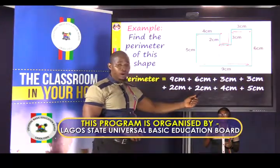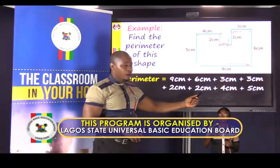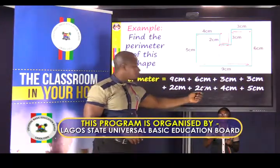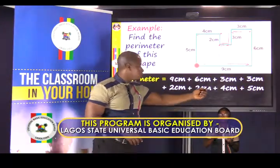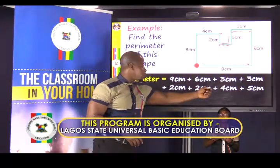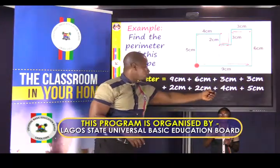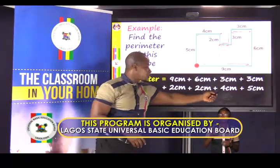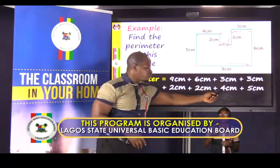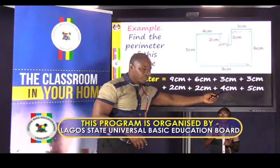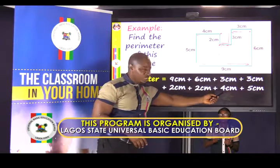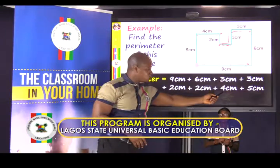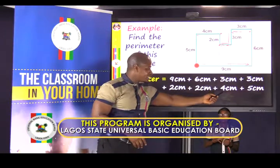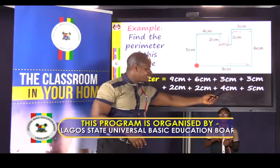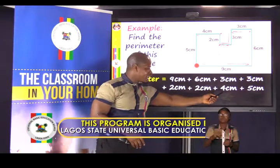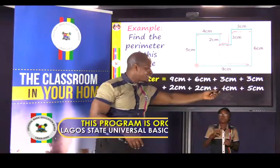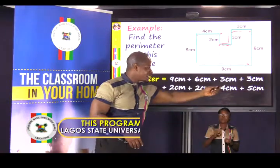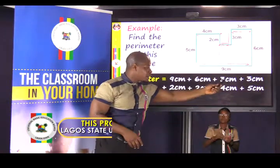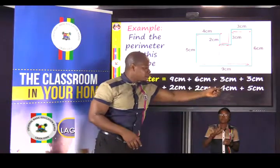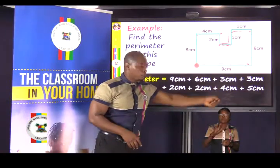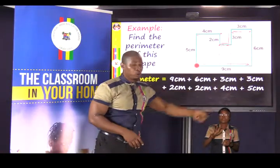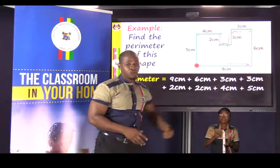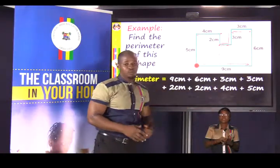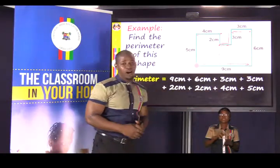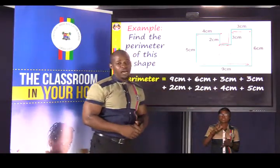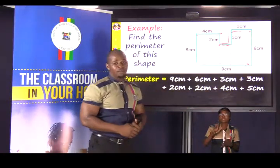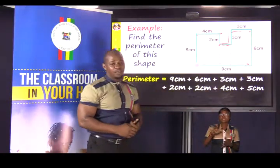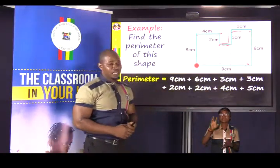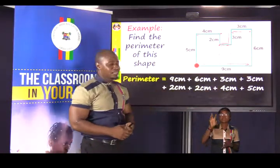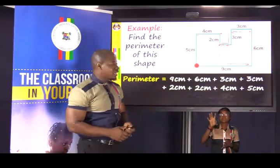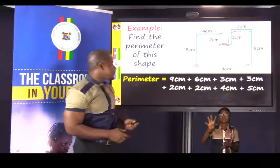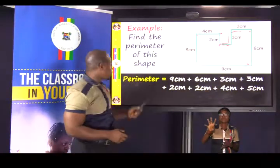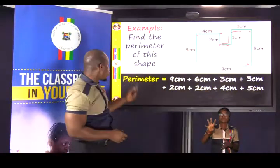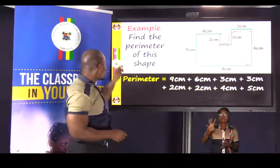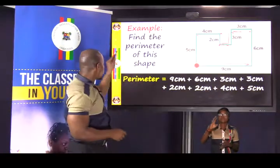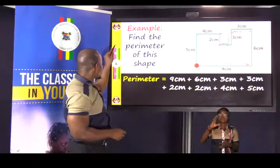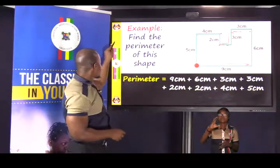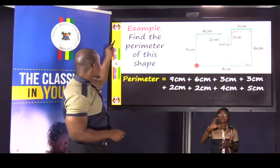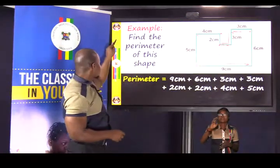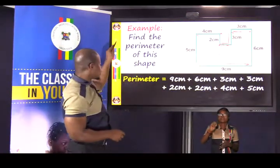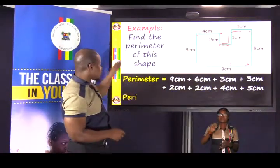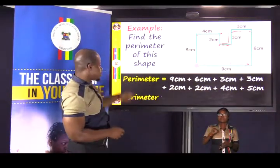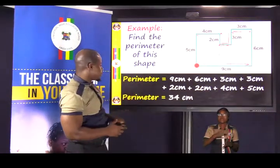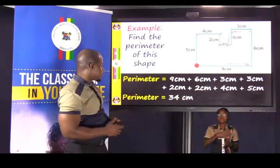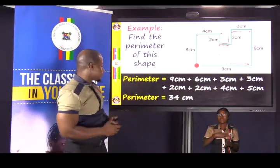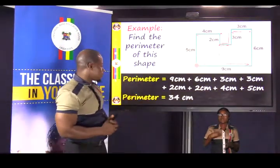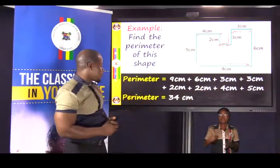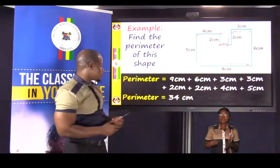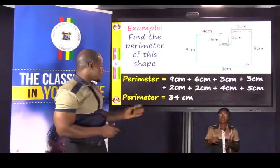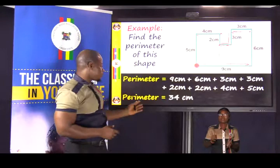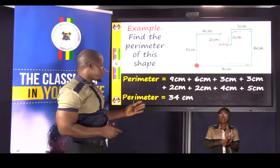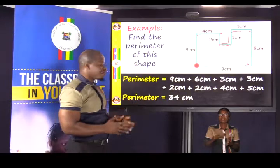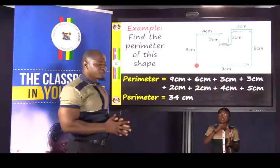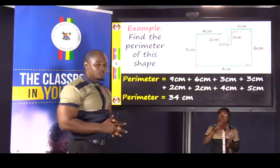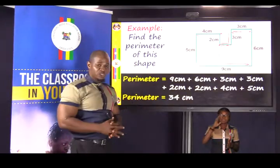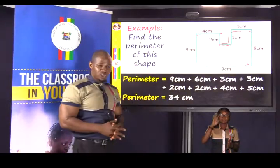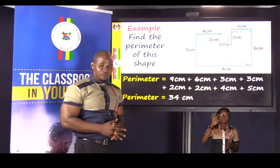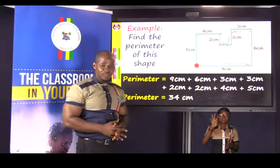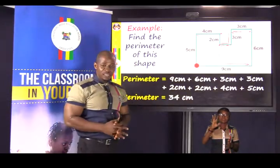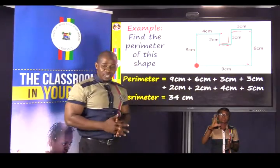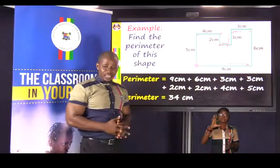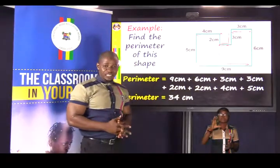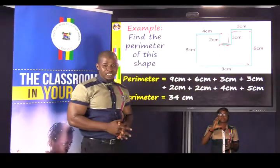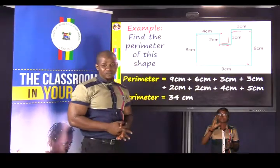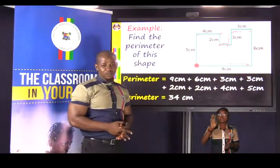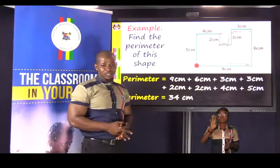2 is 25. Plus 4, that's 29. Plus 5, and that is 34 centimeters. And so the perimeter for this